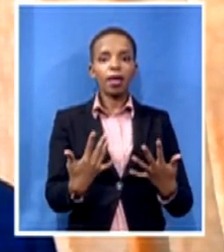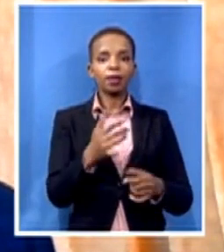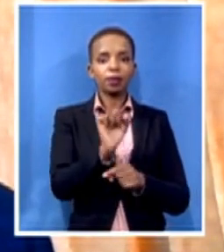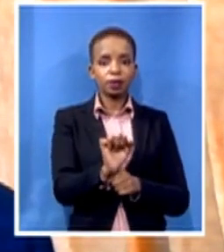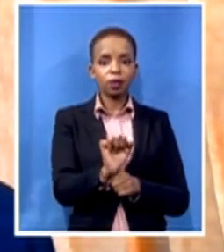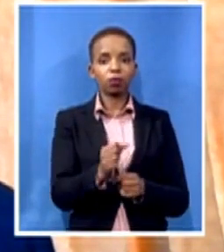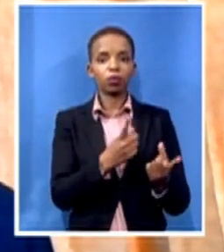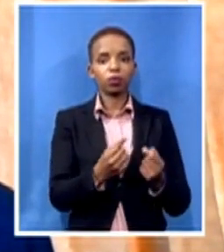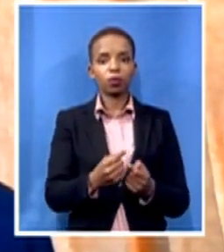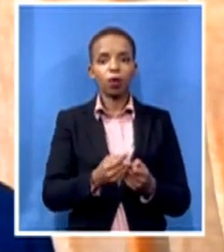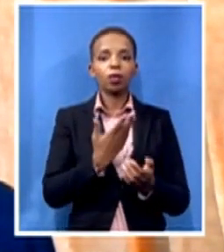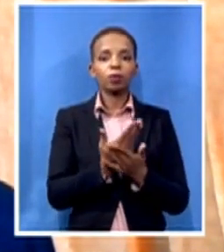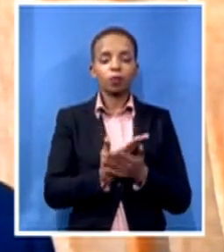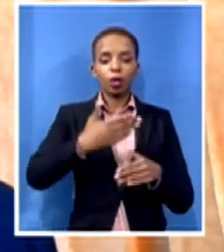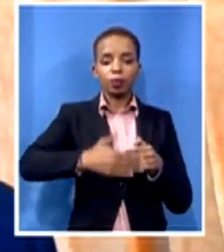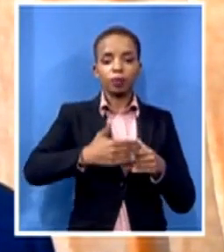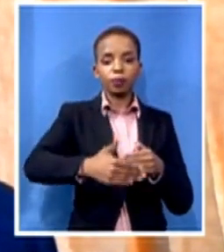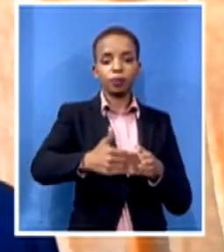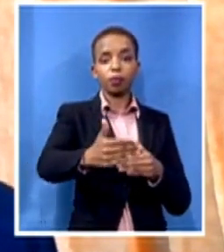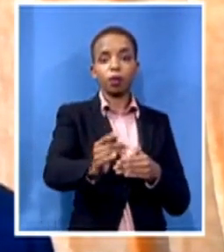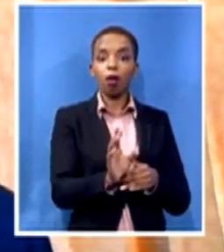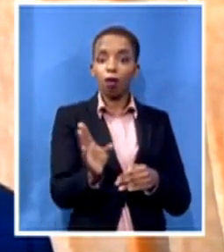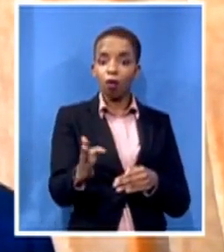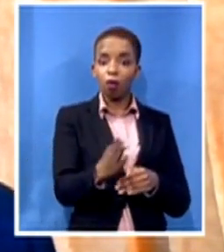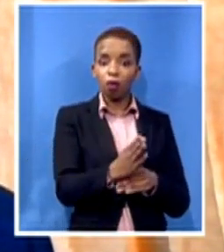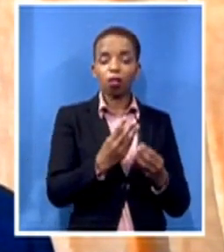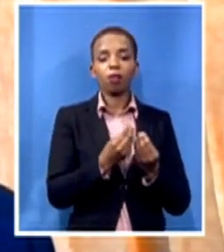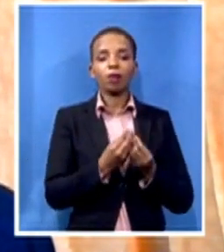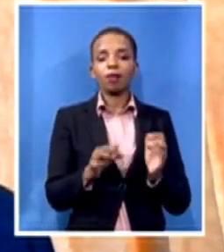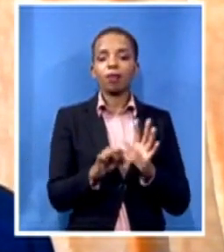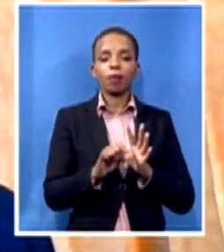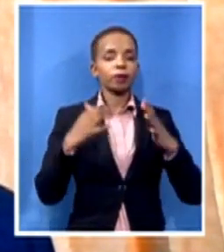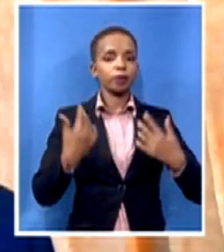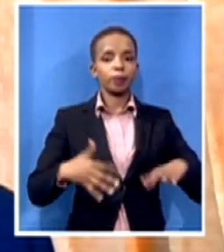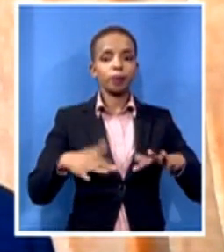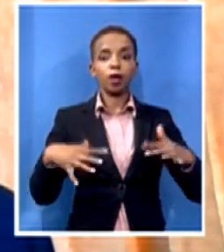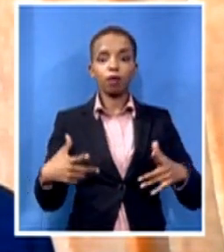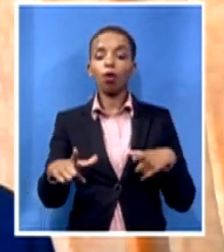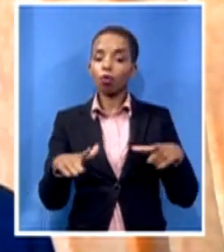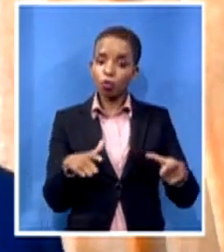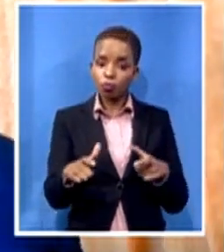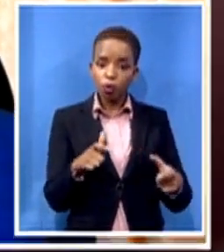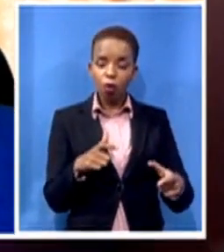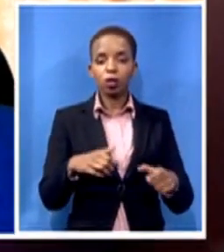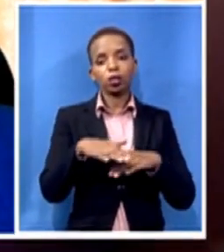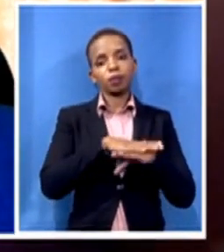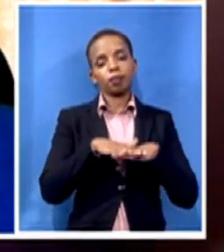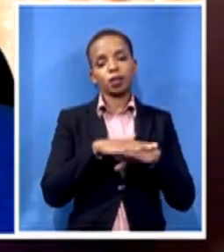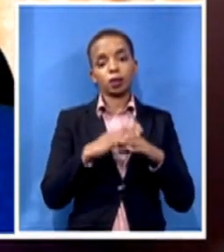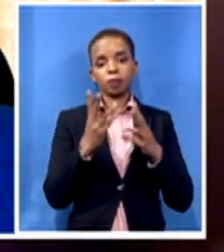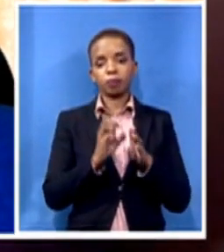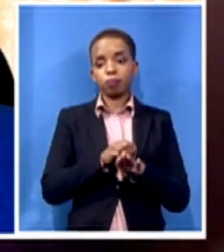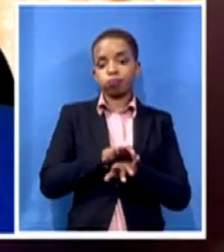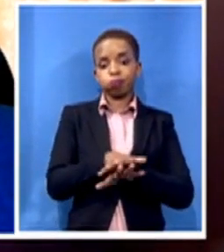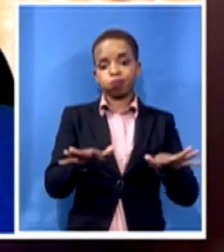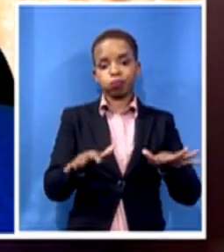are important to control and minimize the spread of the virus. I guess without a vaccine, our